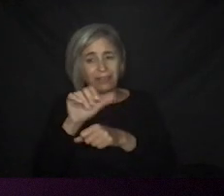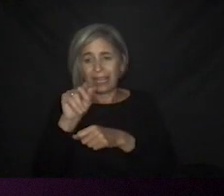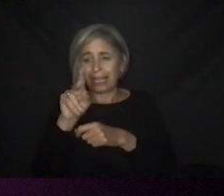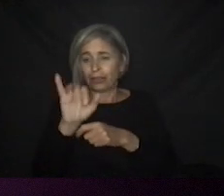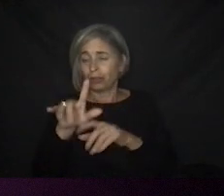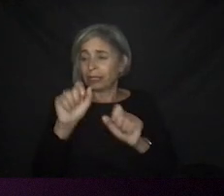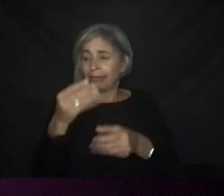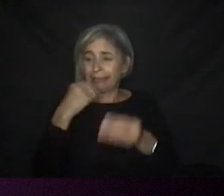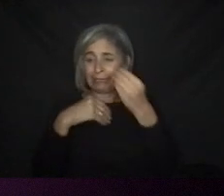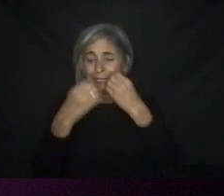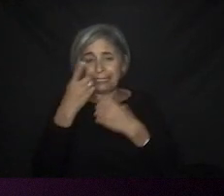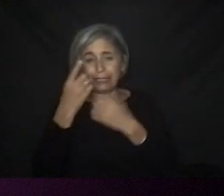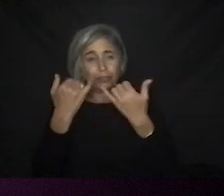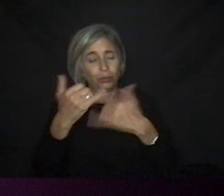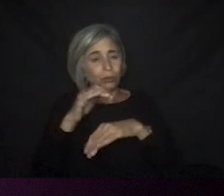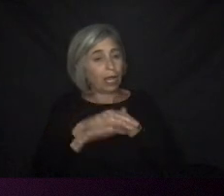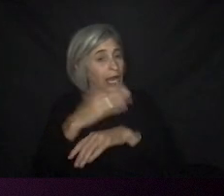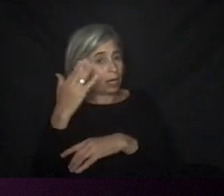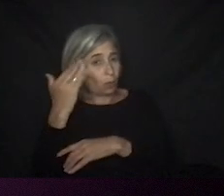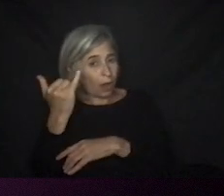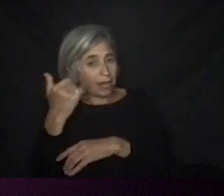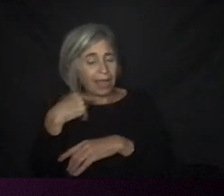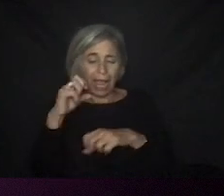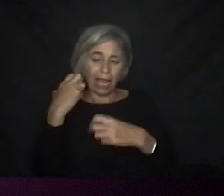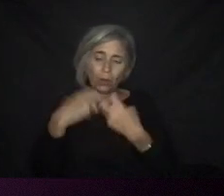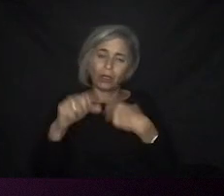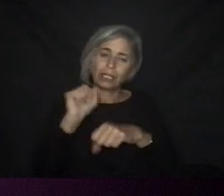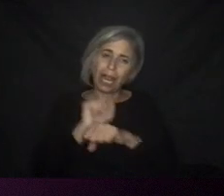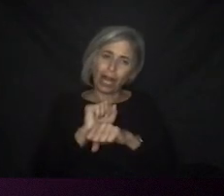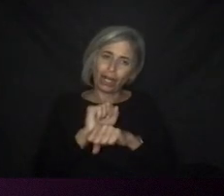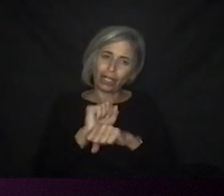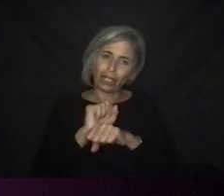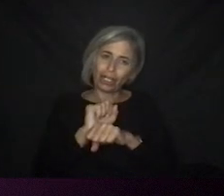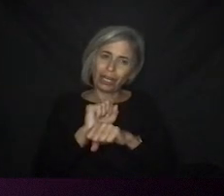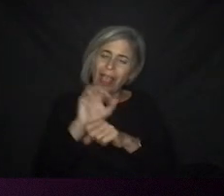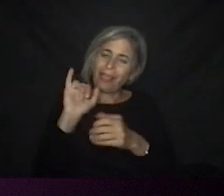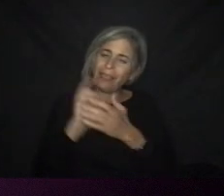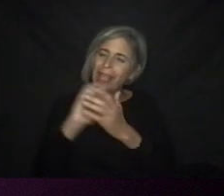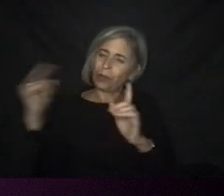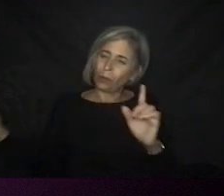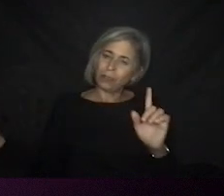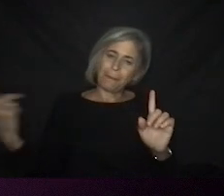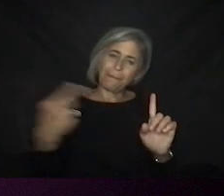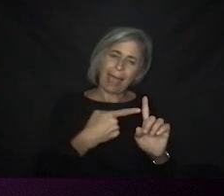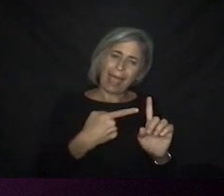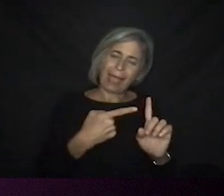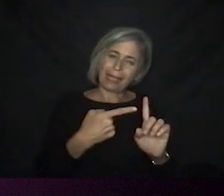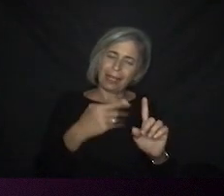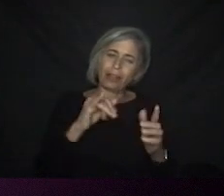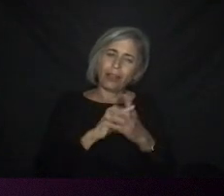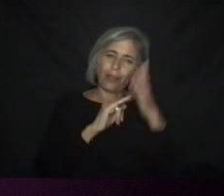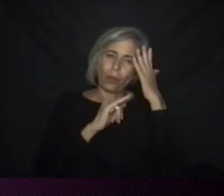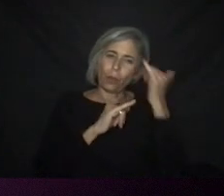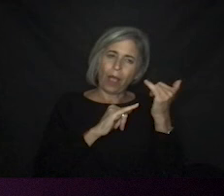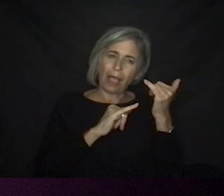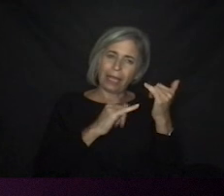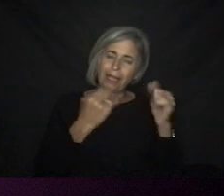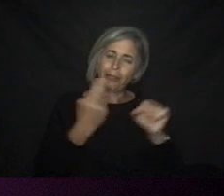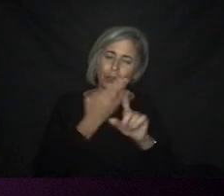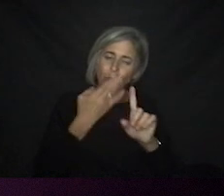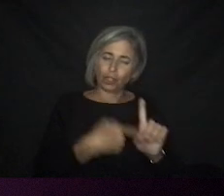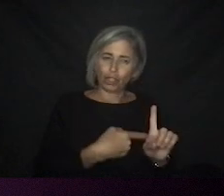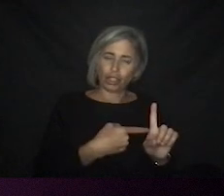dinner tonight because I worked hard at that part. That's where, tie it to that. Tie your work to that. And when you're doing that, when